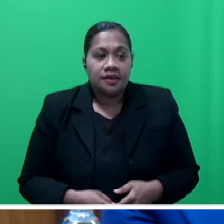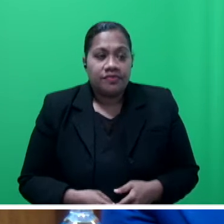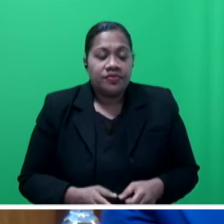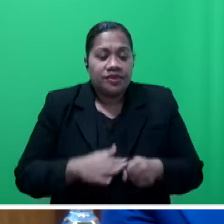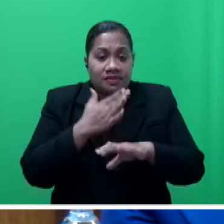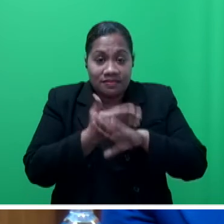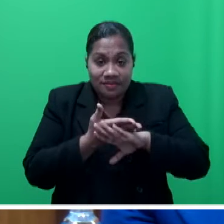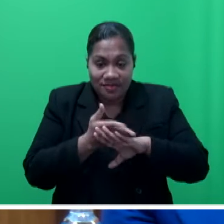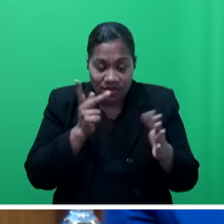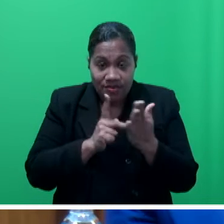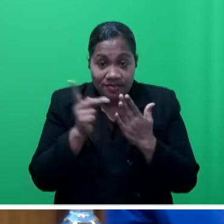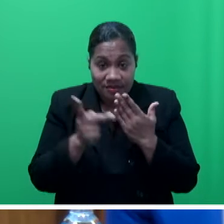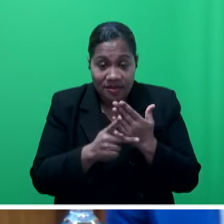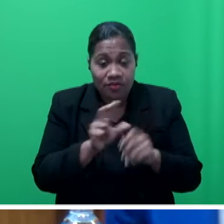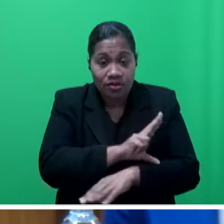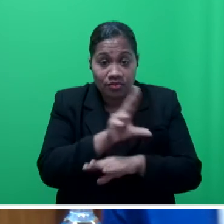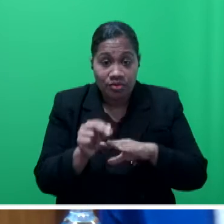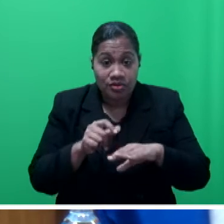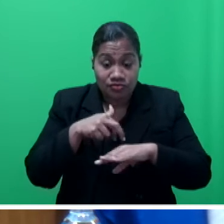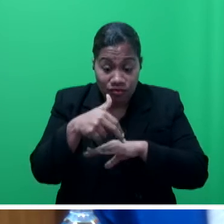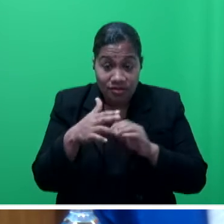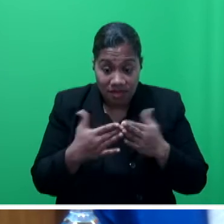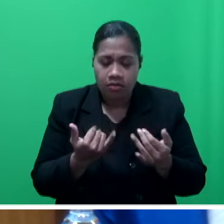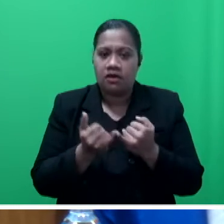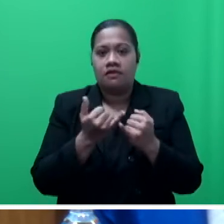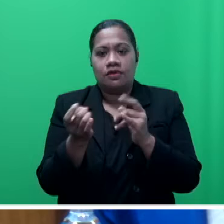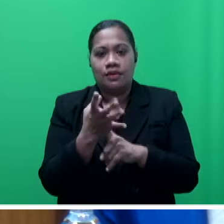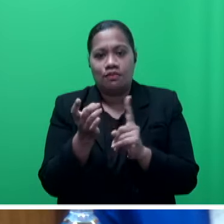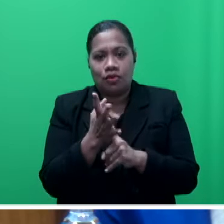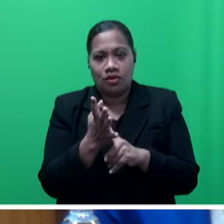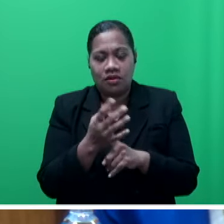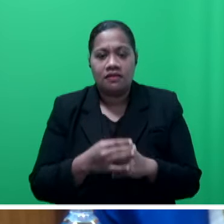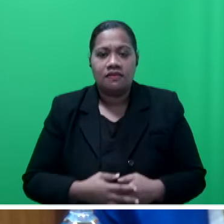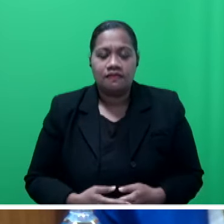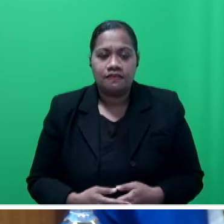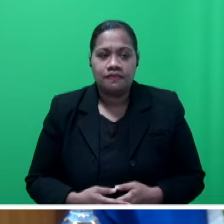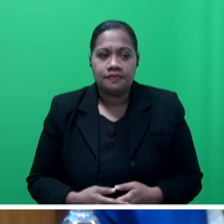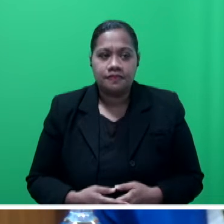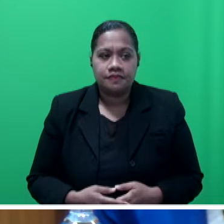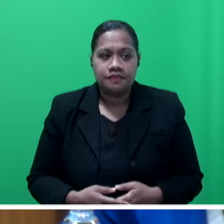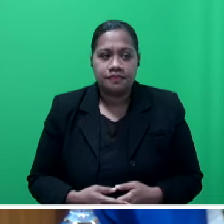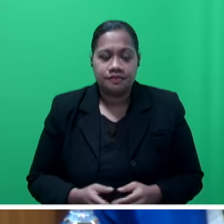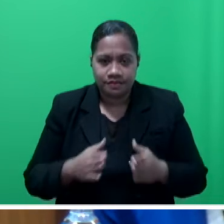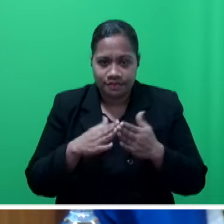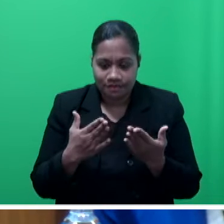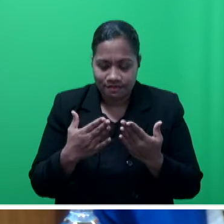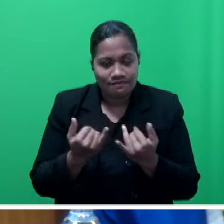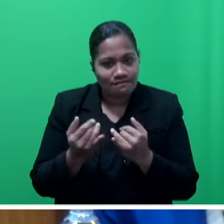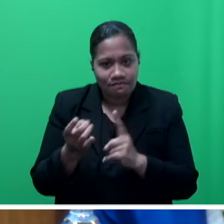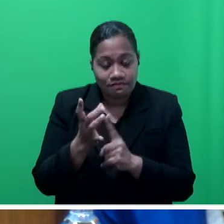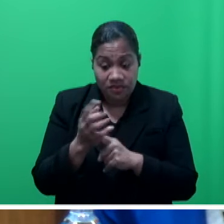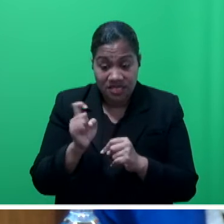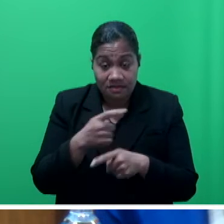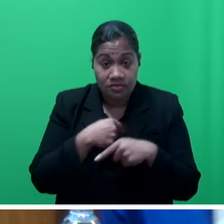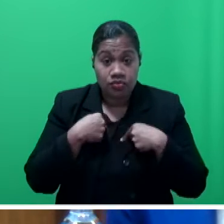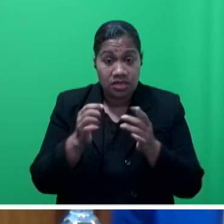bridges and crossing is very important. Replacing bridges and crossings on time is critical, as if we delay any